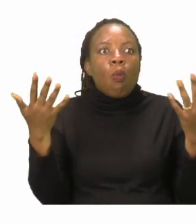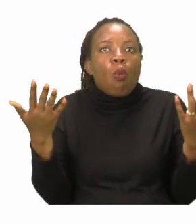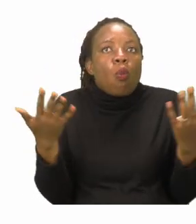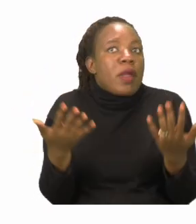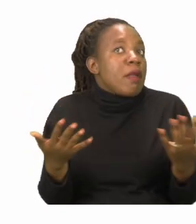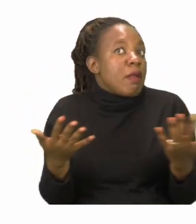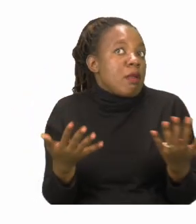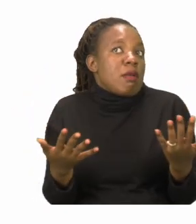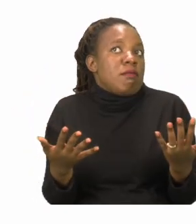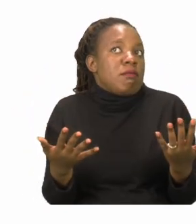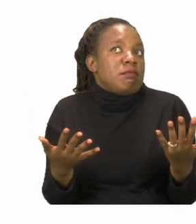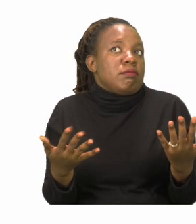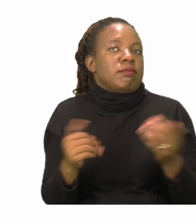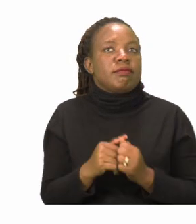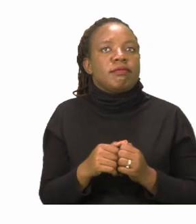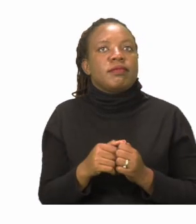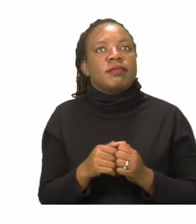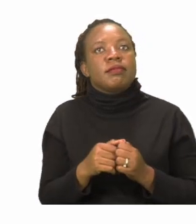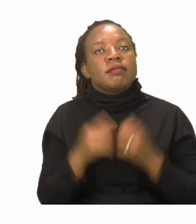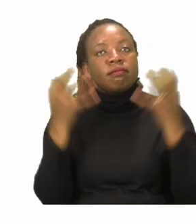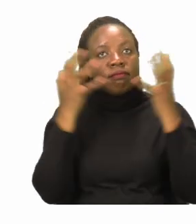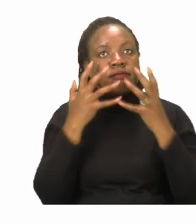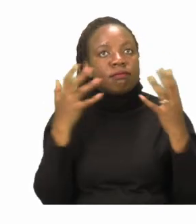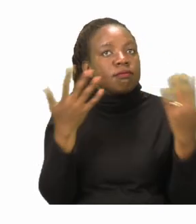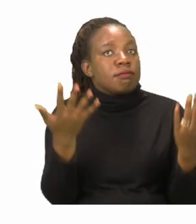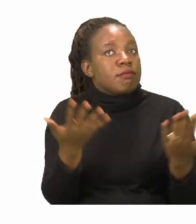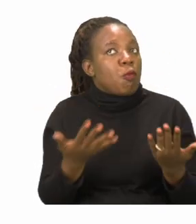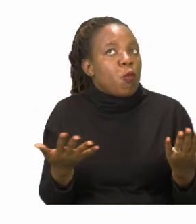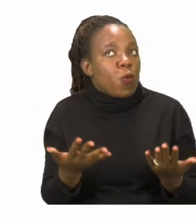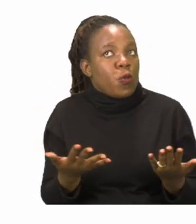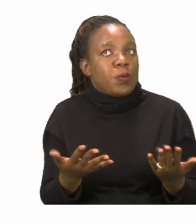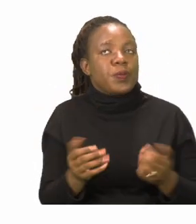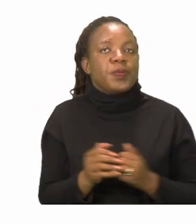lion? Where is the lion?